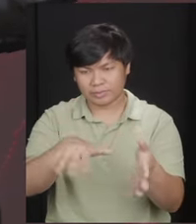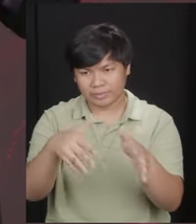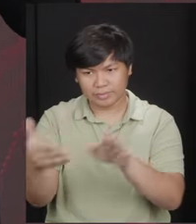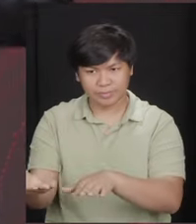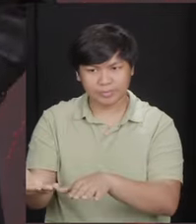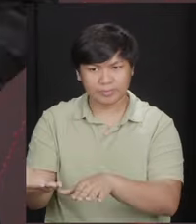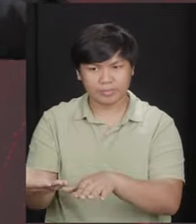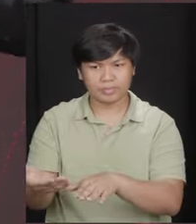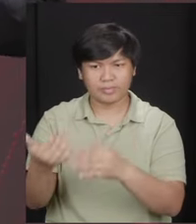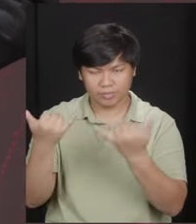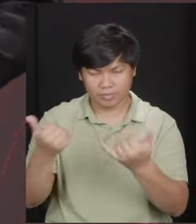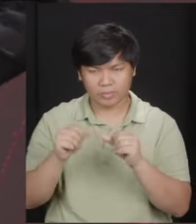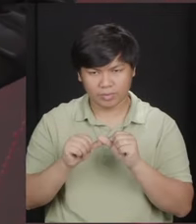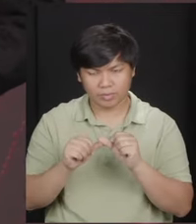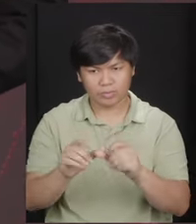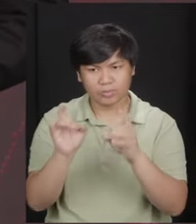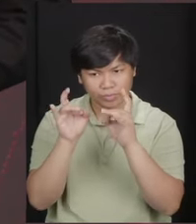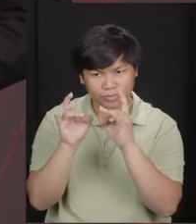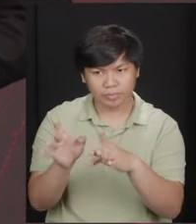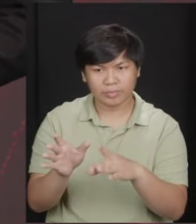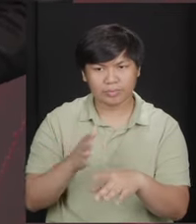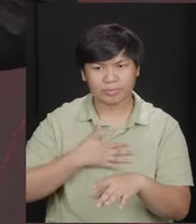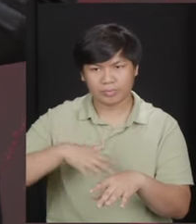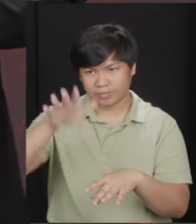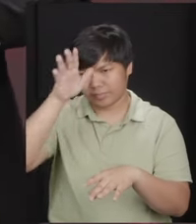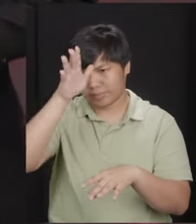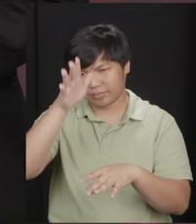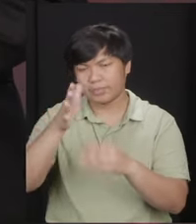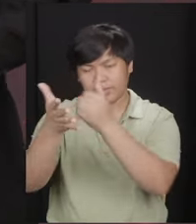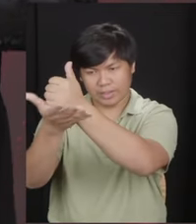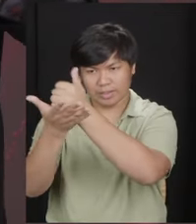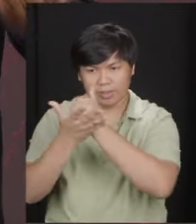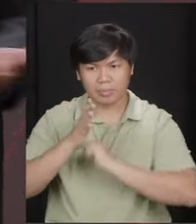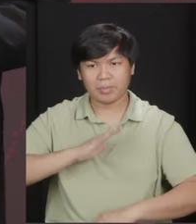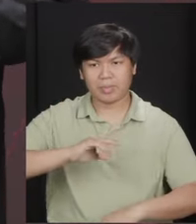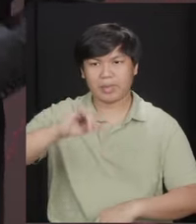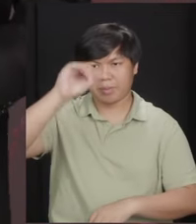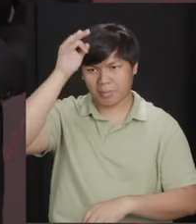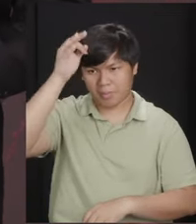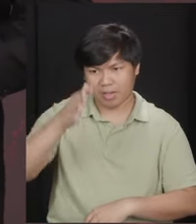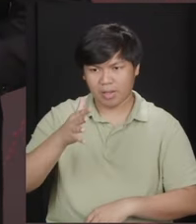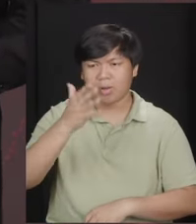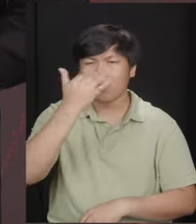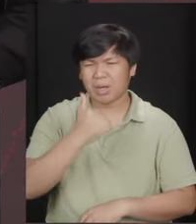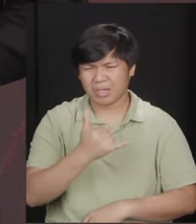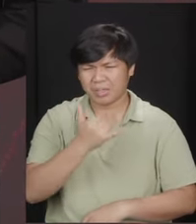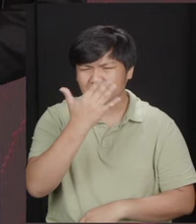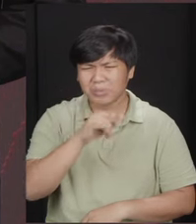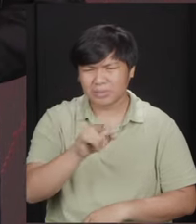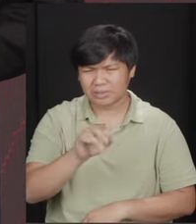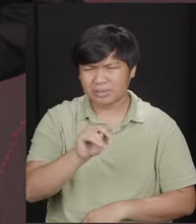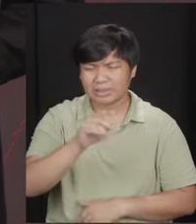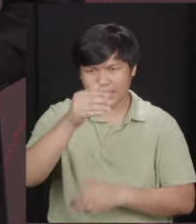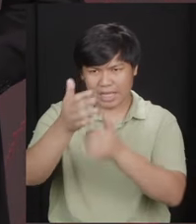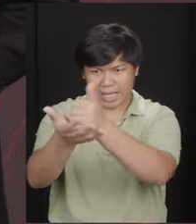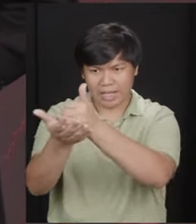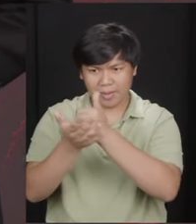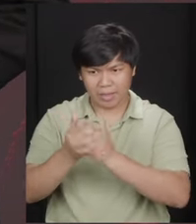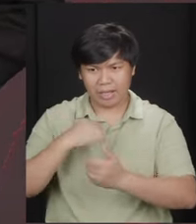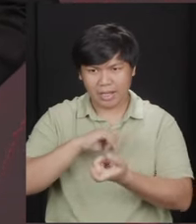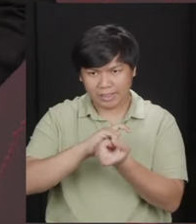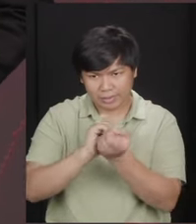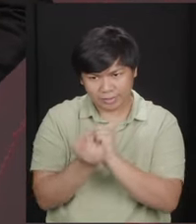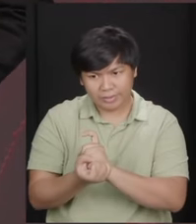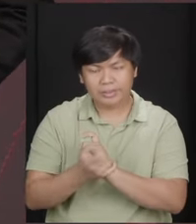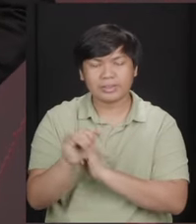was, until now, I still hate him. Help me, Pastor. Why? Why do you need help? Because I become